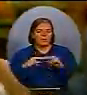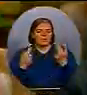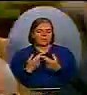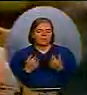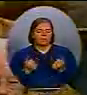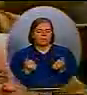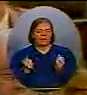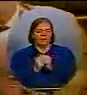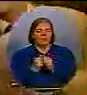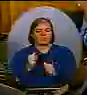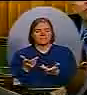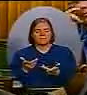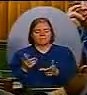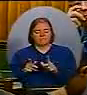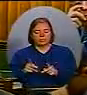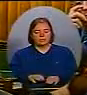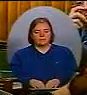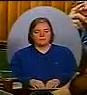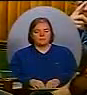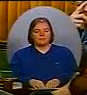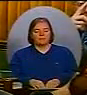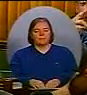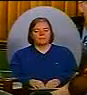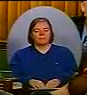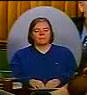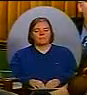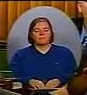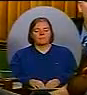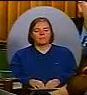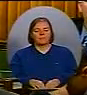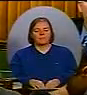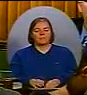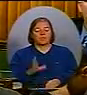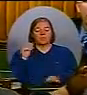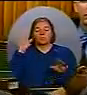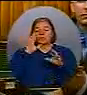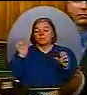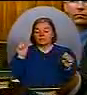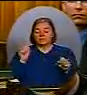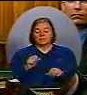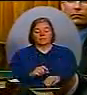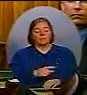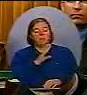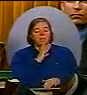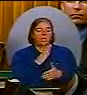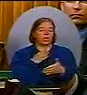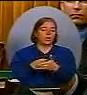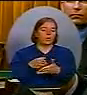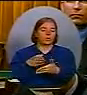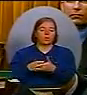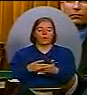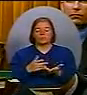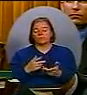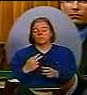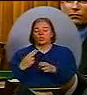Honourable Parliamentary Secretary. Well, Mr. Speaker, instead of attacking an appointment that never occurred by a government